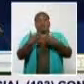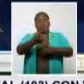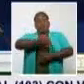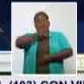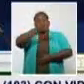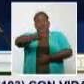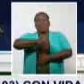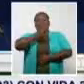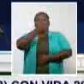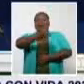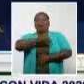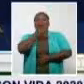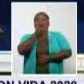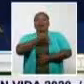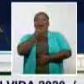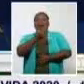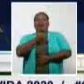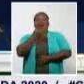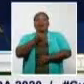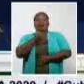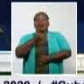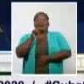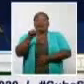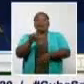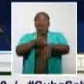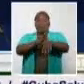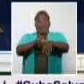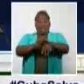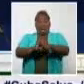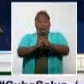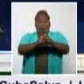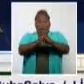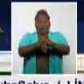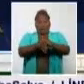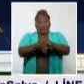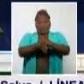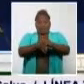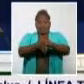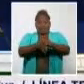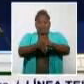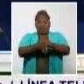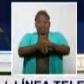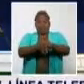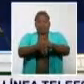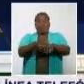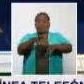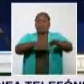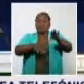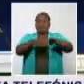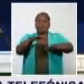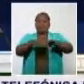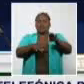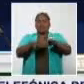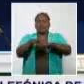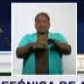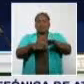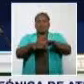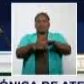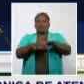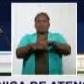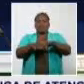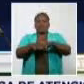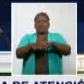also always identify, and we give value and emphasize that this is a disease